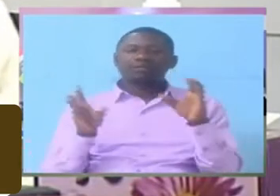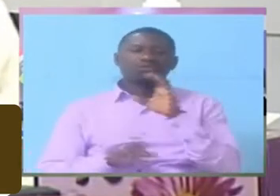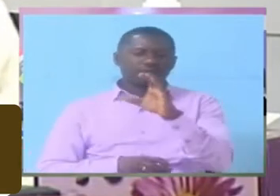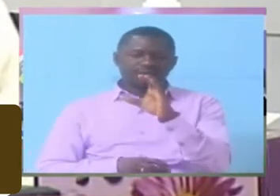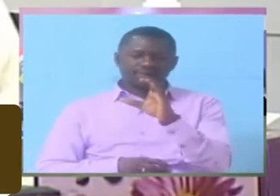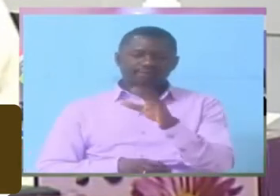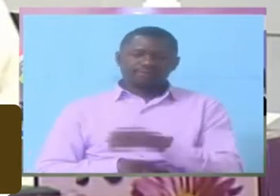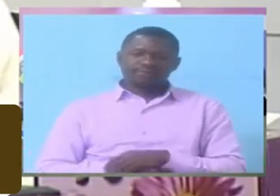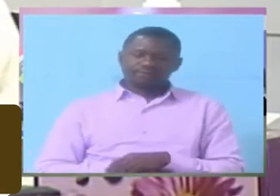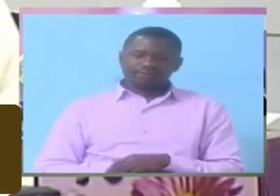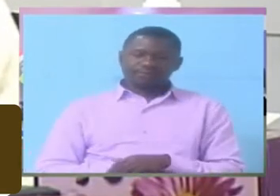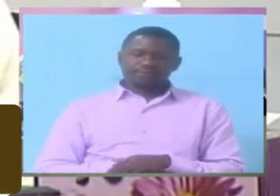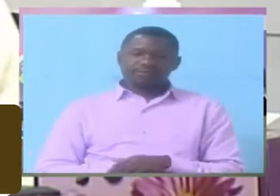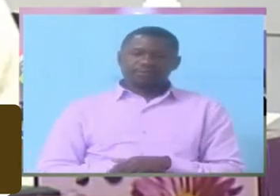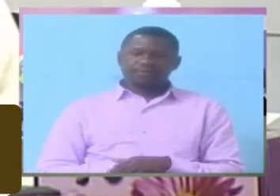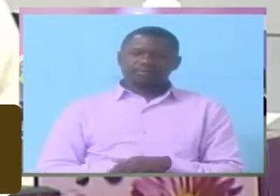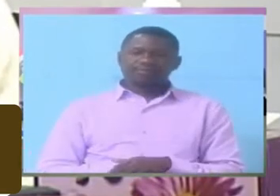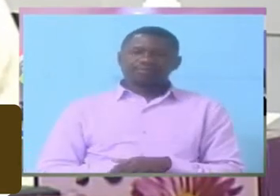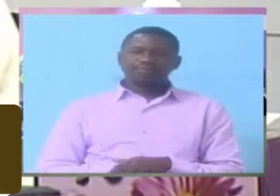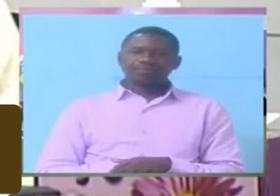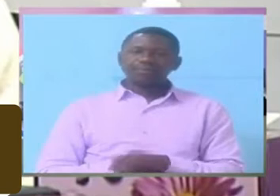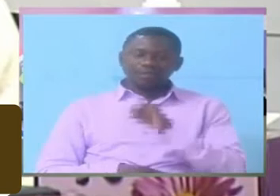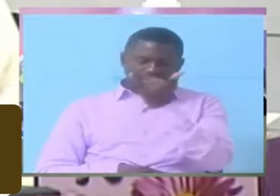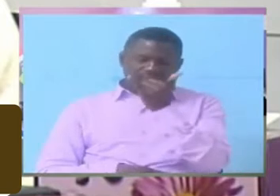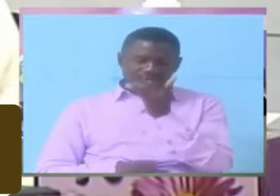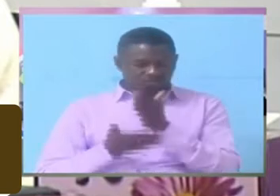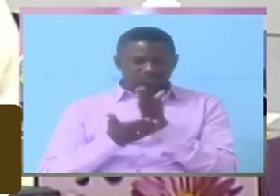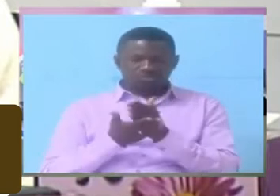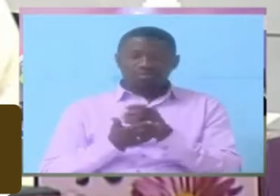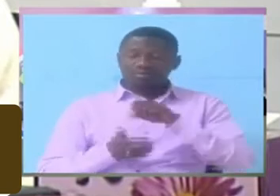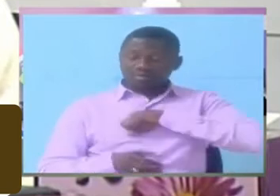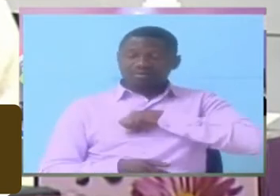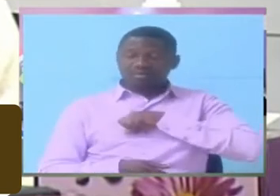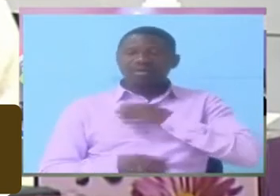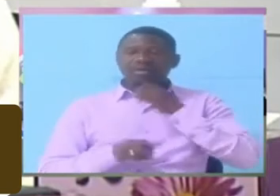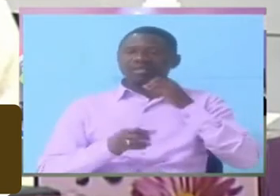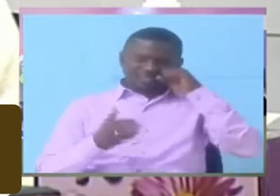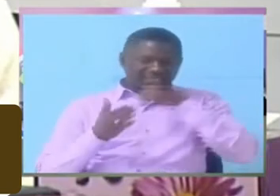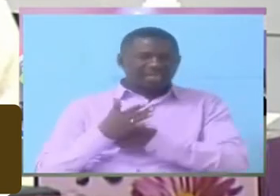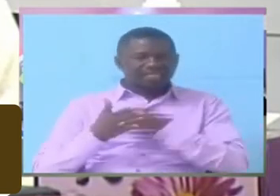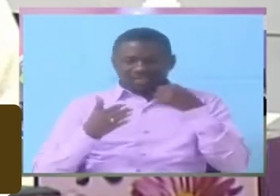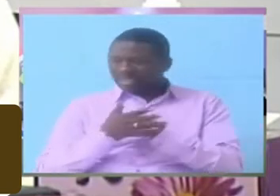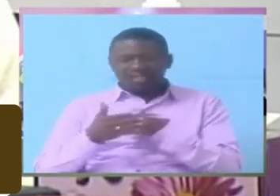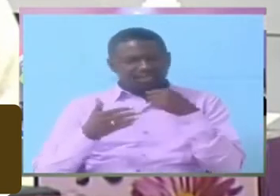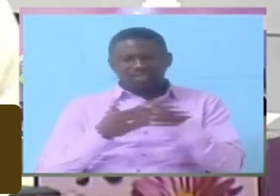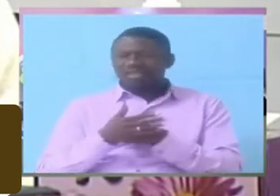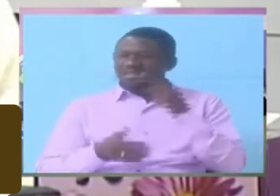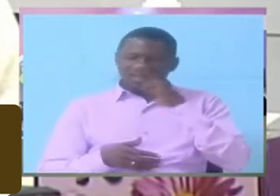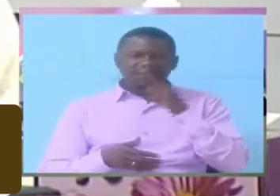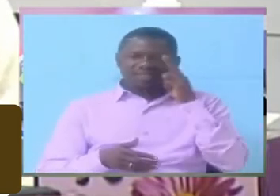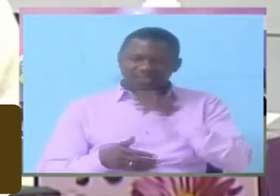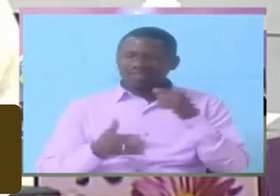That's right. I personally made several efforts. Tonya Balindafamokmo, Kataku Jamal Leke.